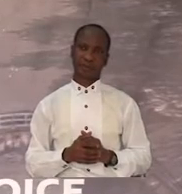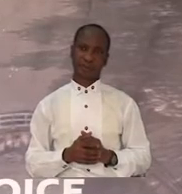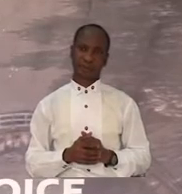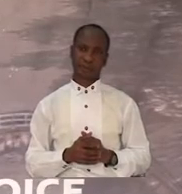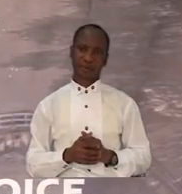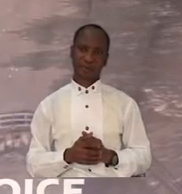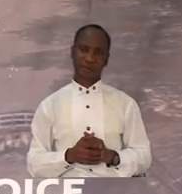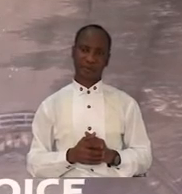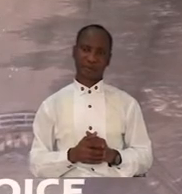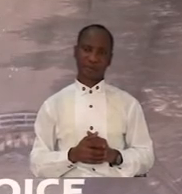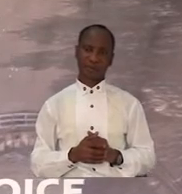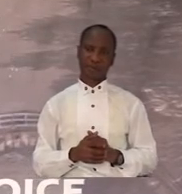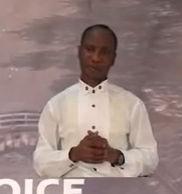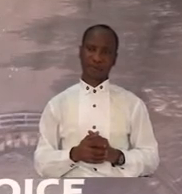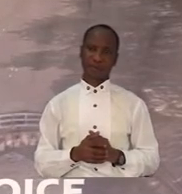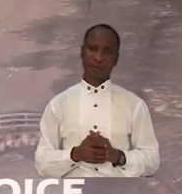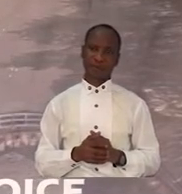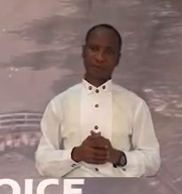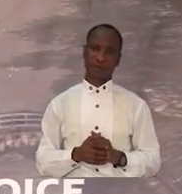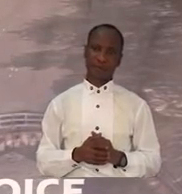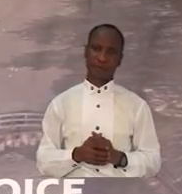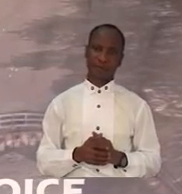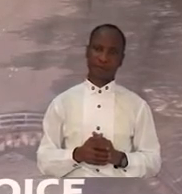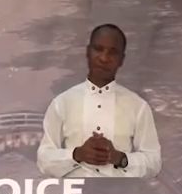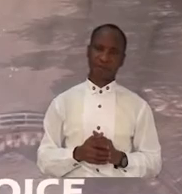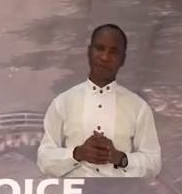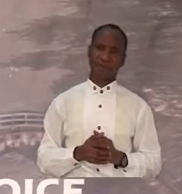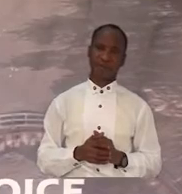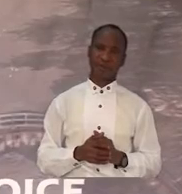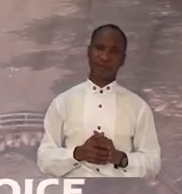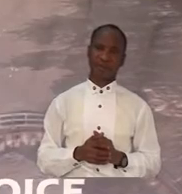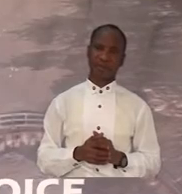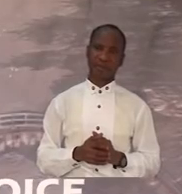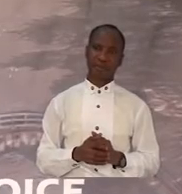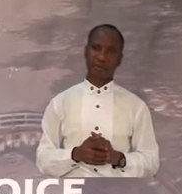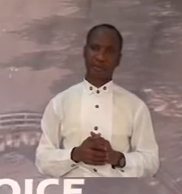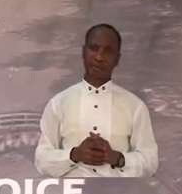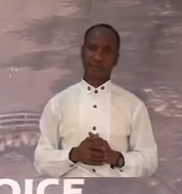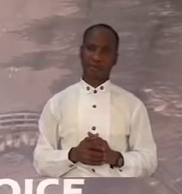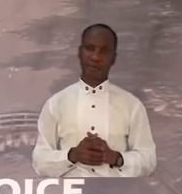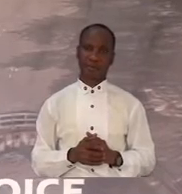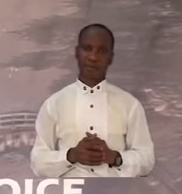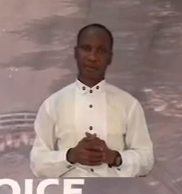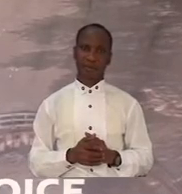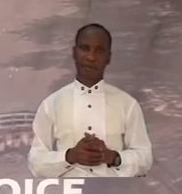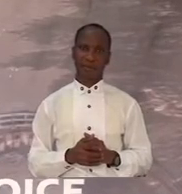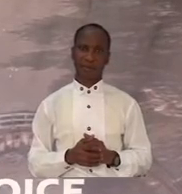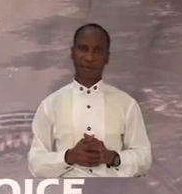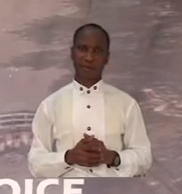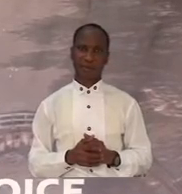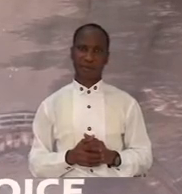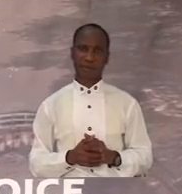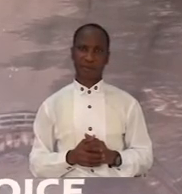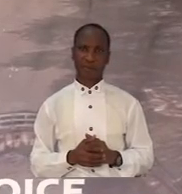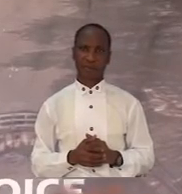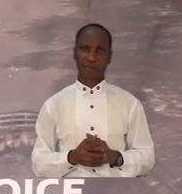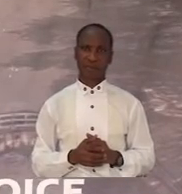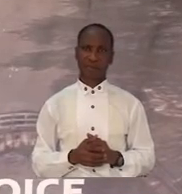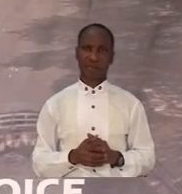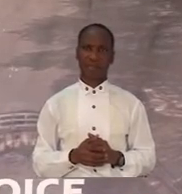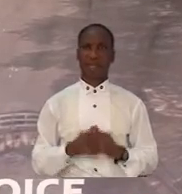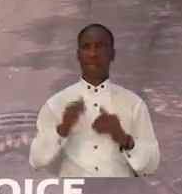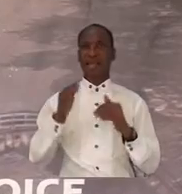Mojan Biaho Eponon Samian Ninfani Benkum, now the Biaho. So, what I say, I don't know, and informing nature with Yesu